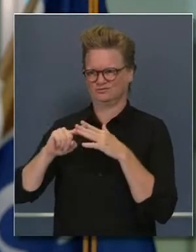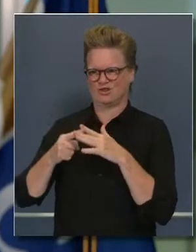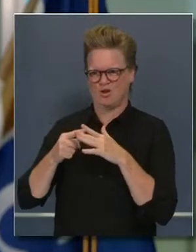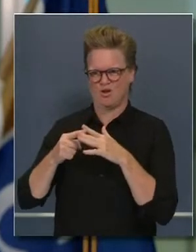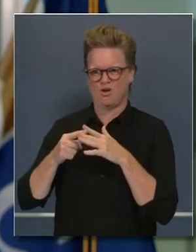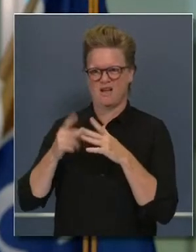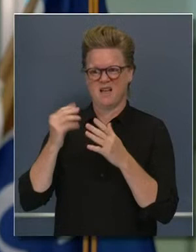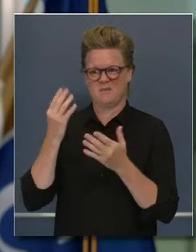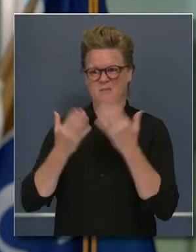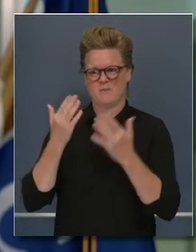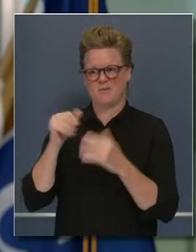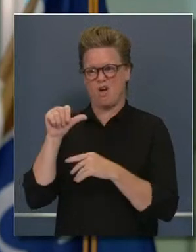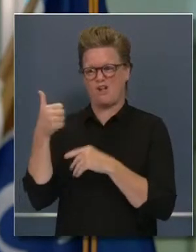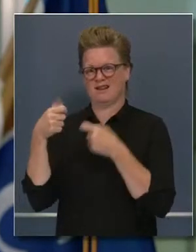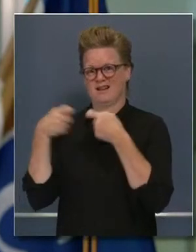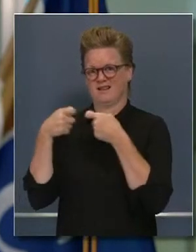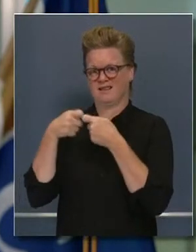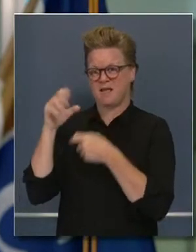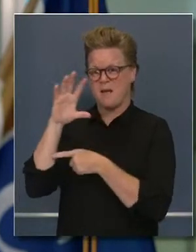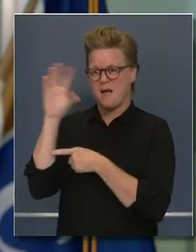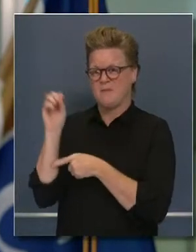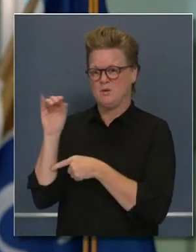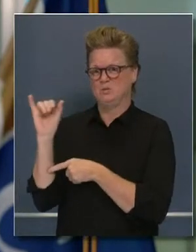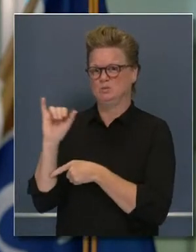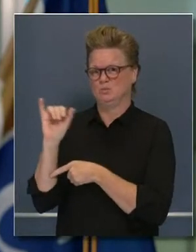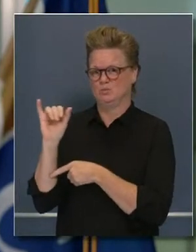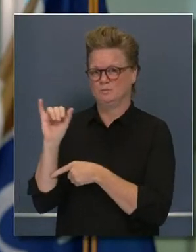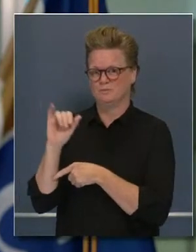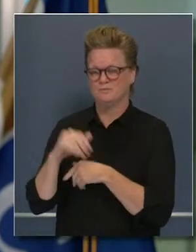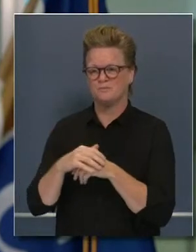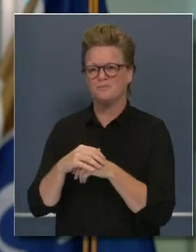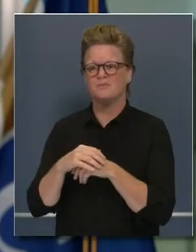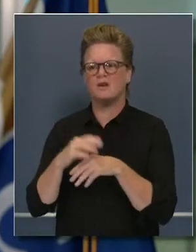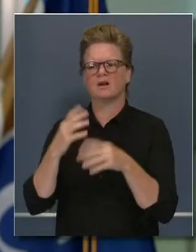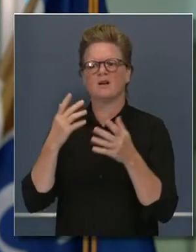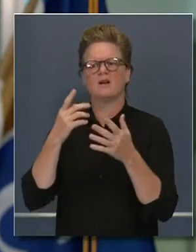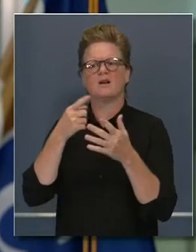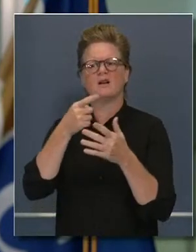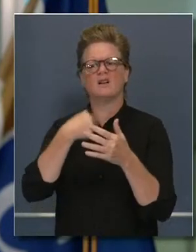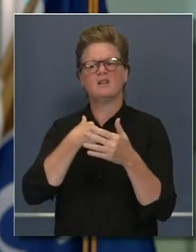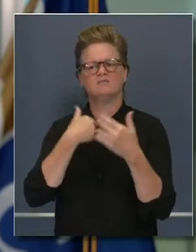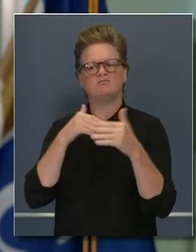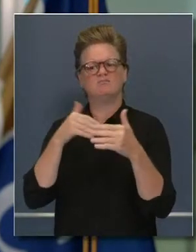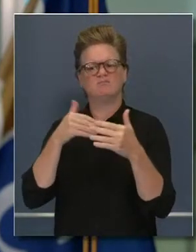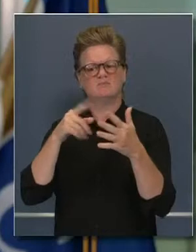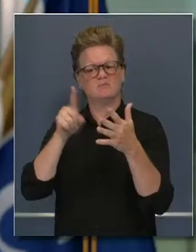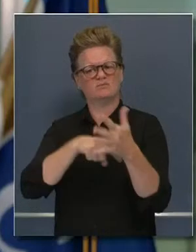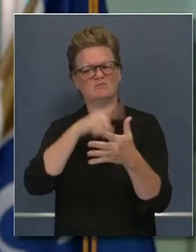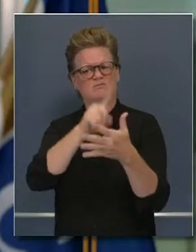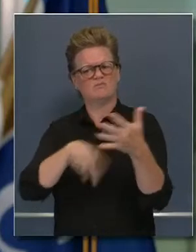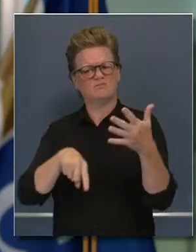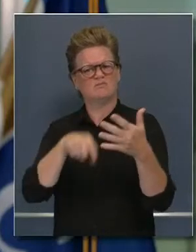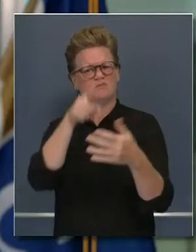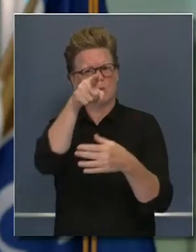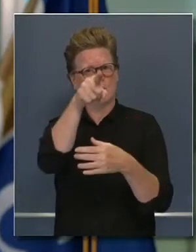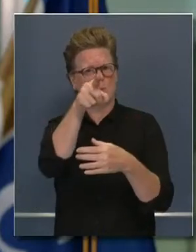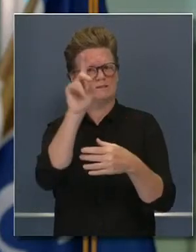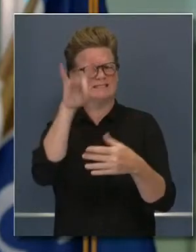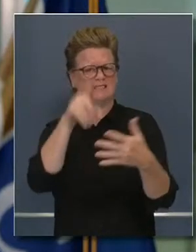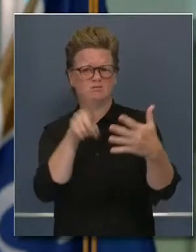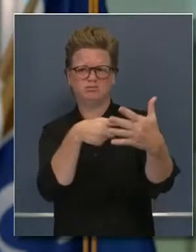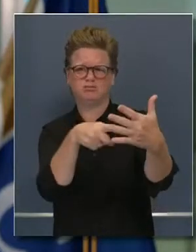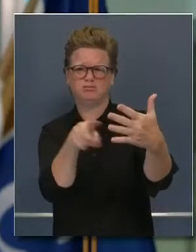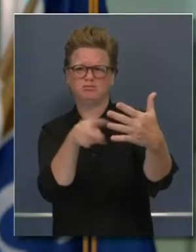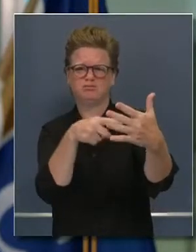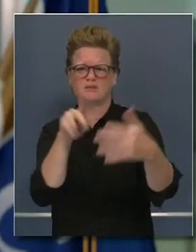of doing in the next couple of days. You were quite critical in the past about how PG&E handled those. I wanted to get your impression this time around.